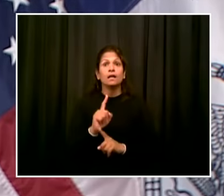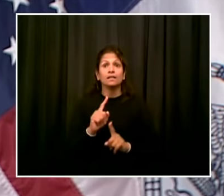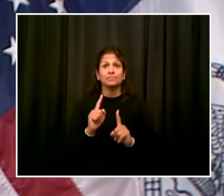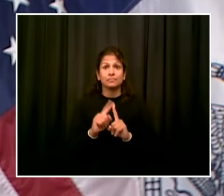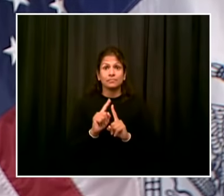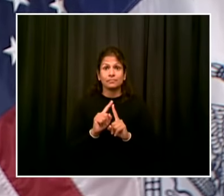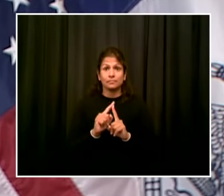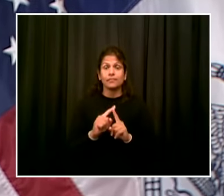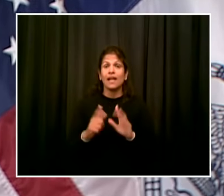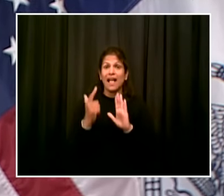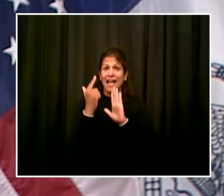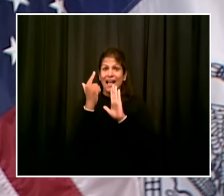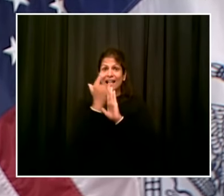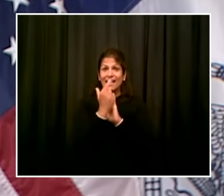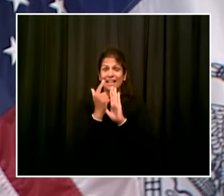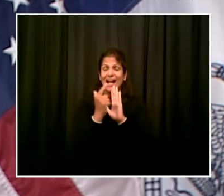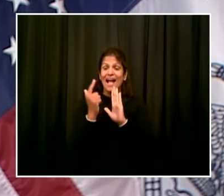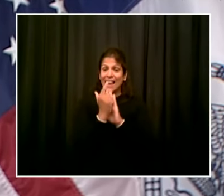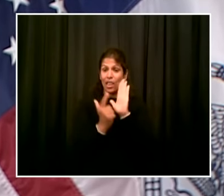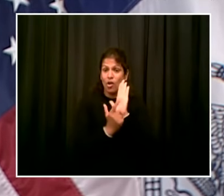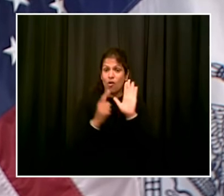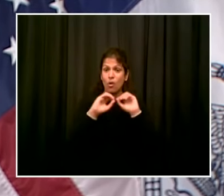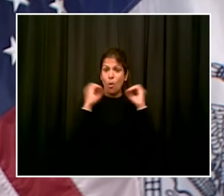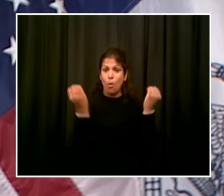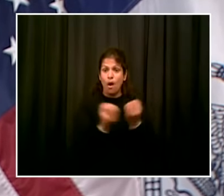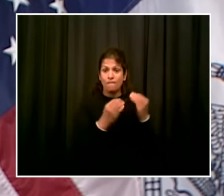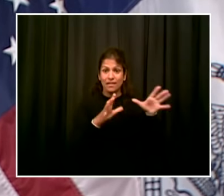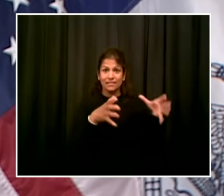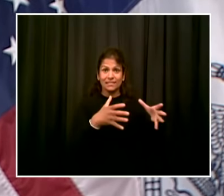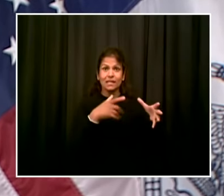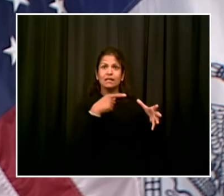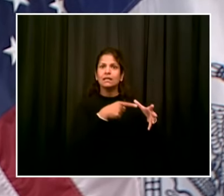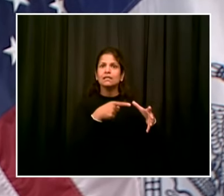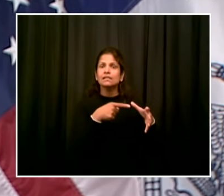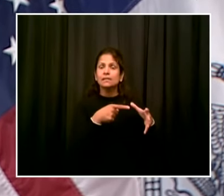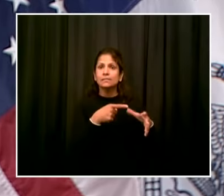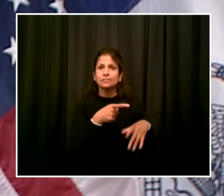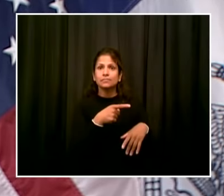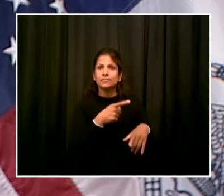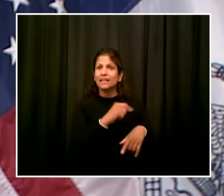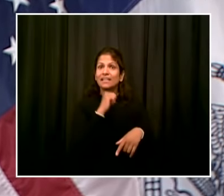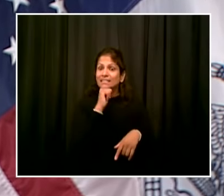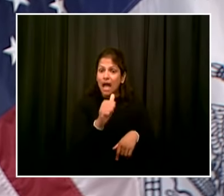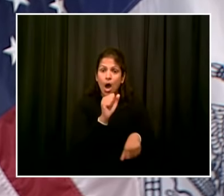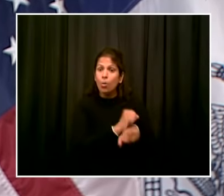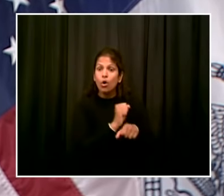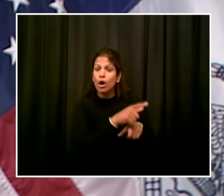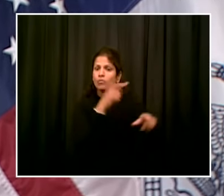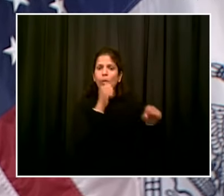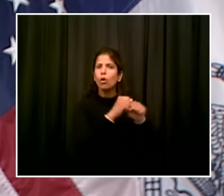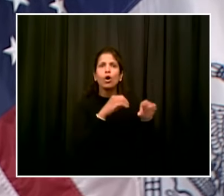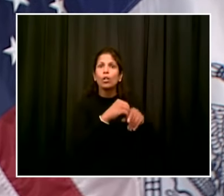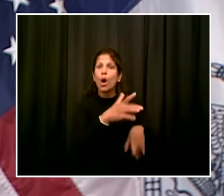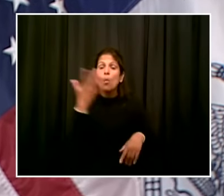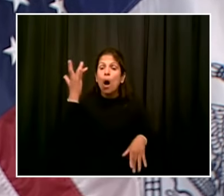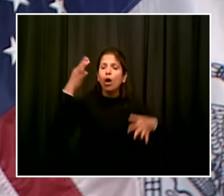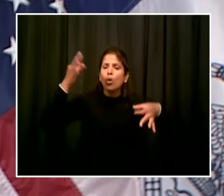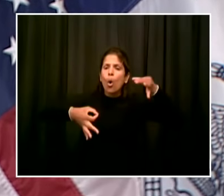is not functioning. We've got a lot of interrelated problems. It's not one. I've said perfect storm more times than I could count. But